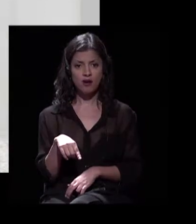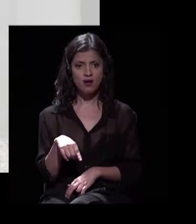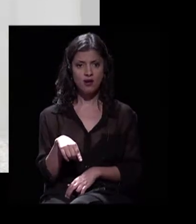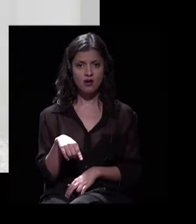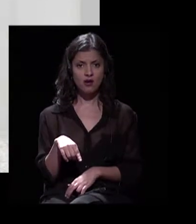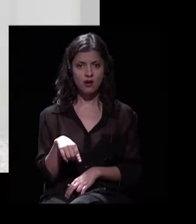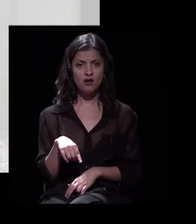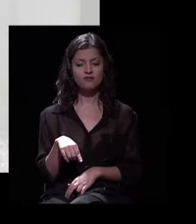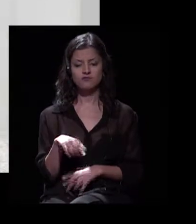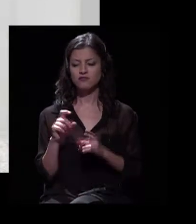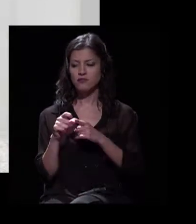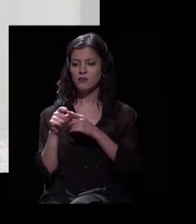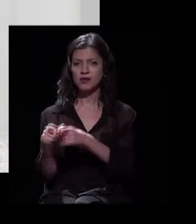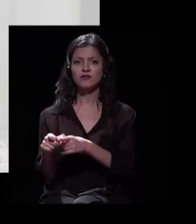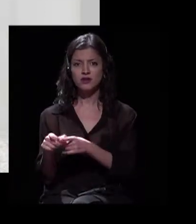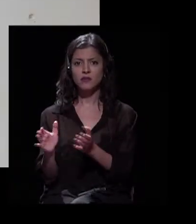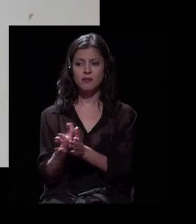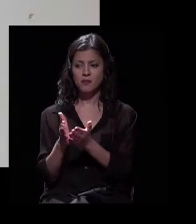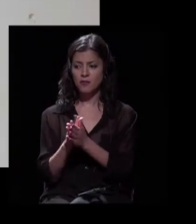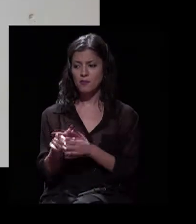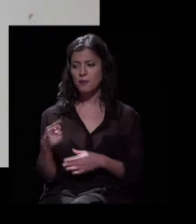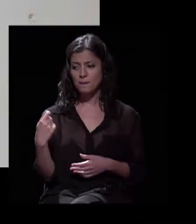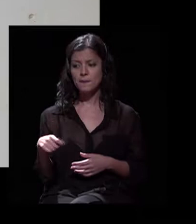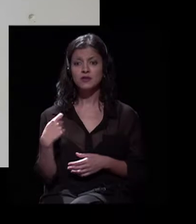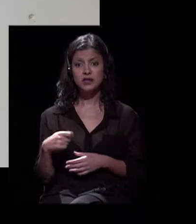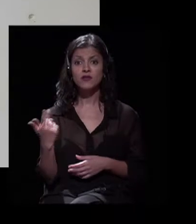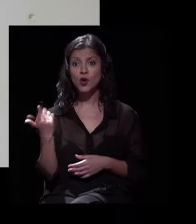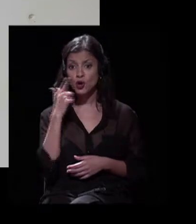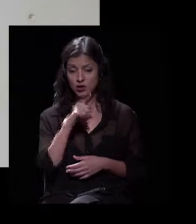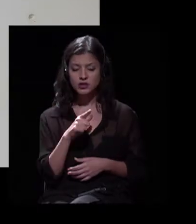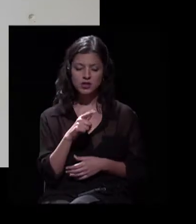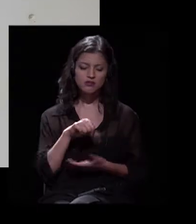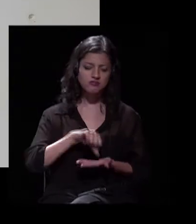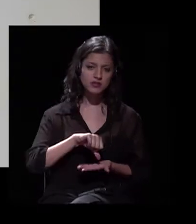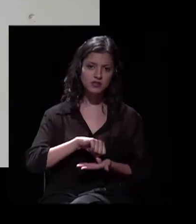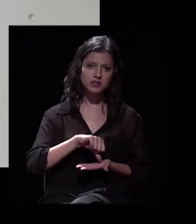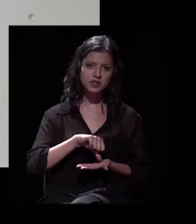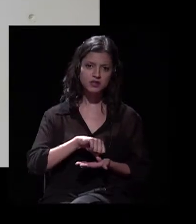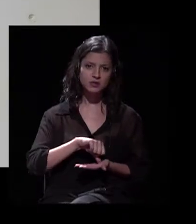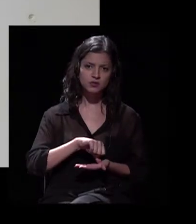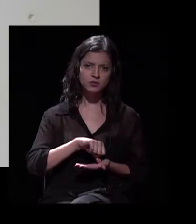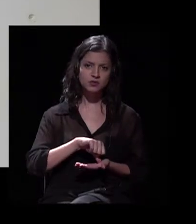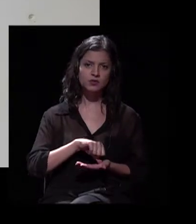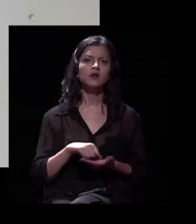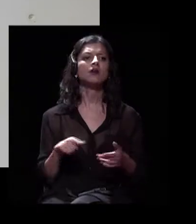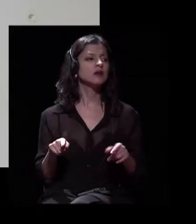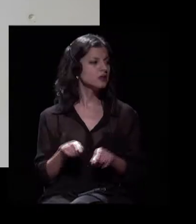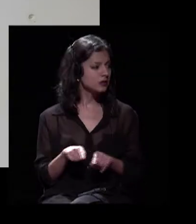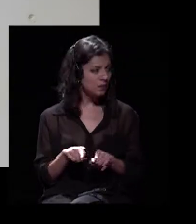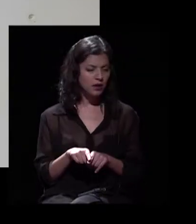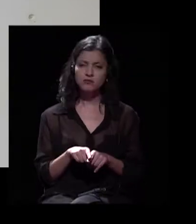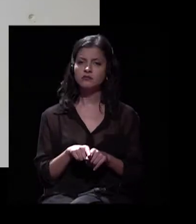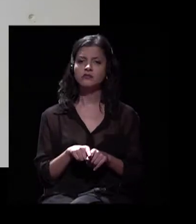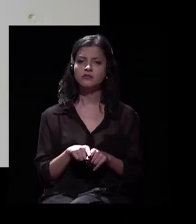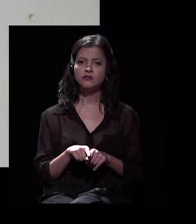to sustain the centers, inherently perpetuating colonial dynamics of exploitation and domination. At a moment in which the